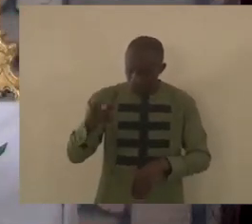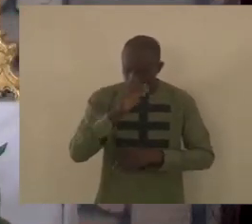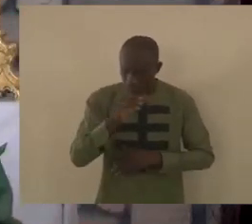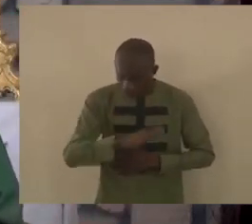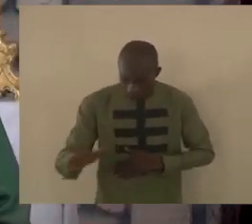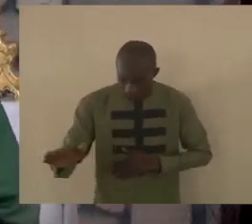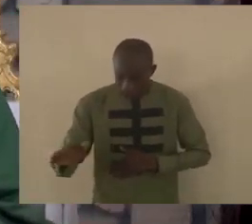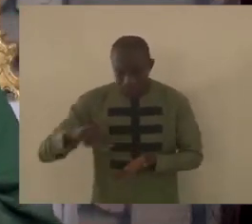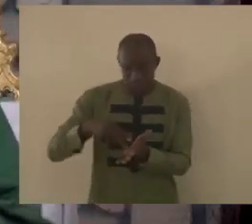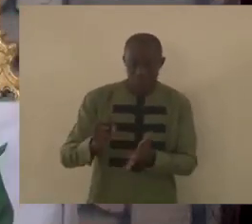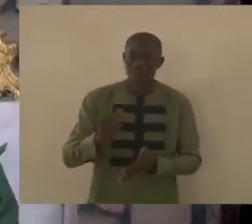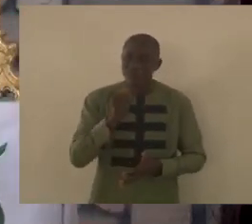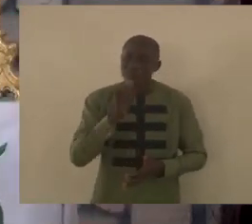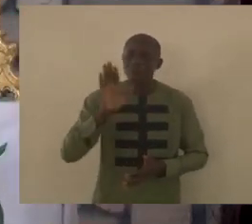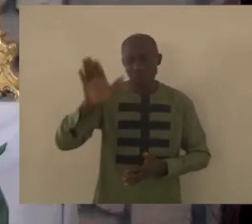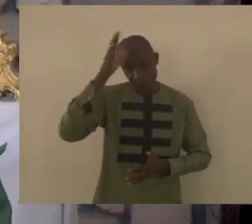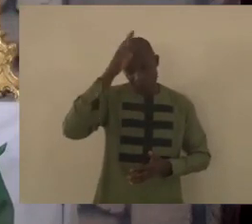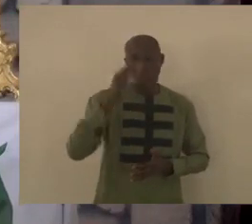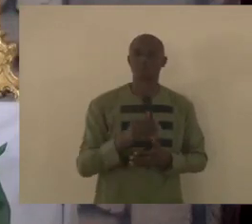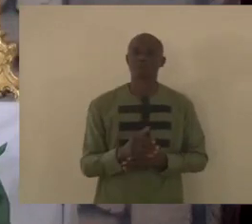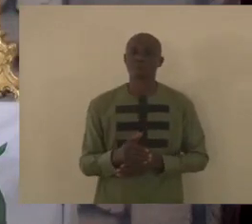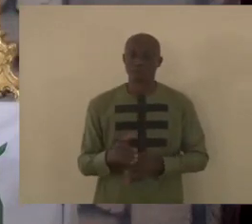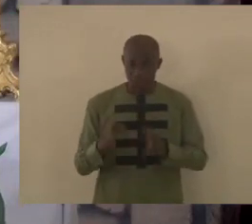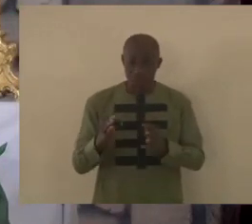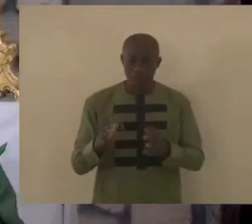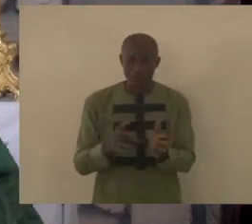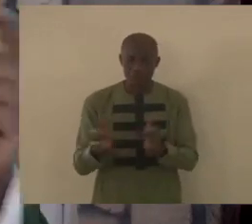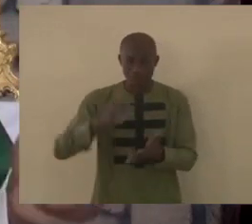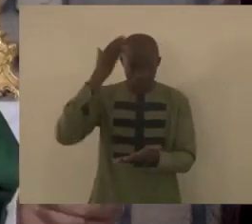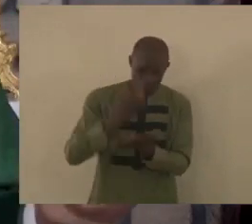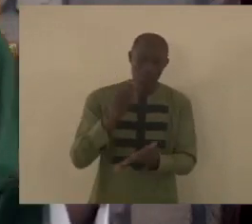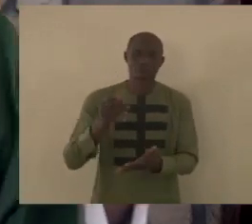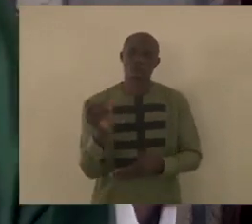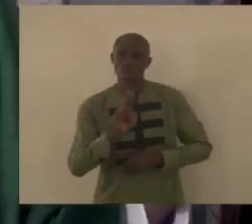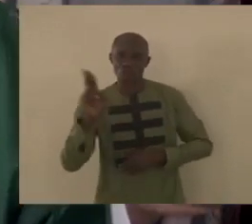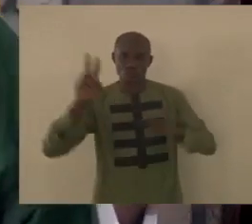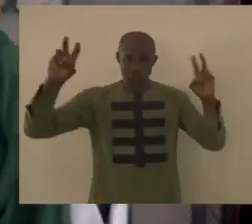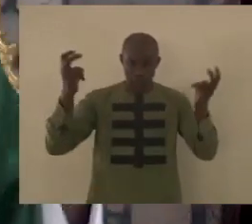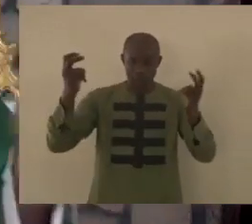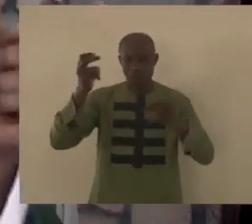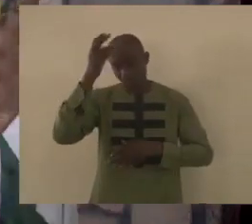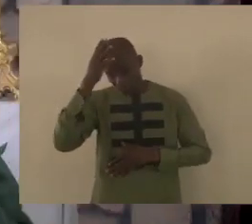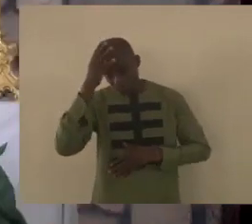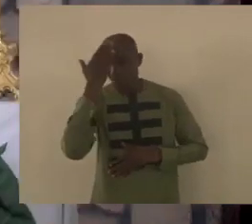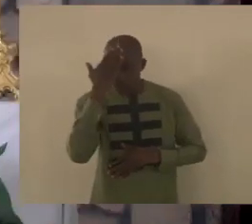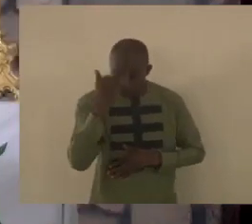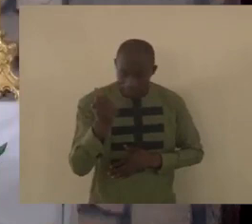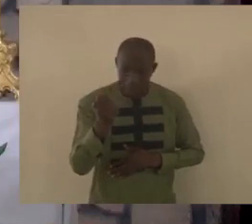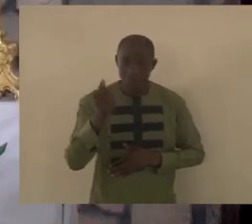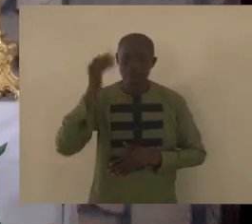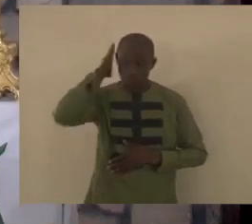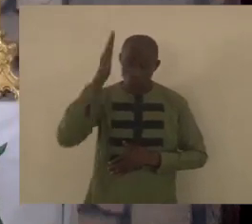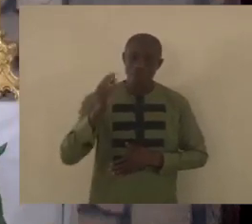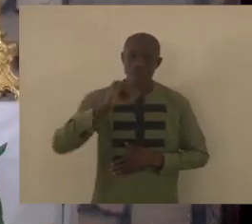imply? I mean, I'm your father. So if Jesus had prohibited the use of the title father,